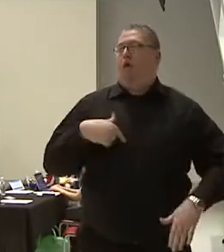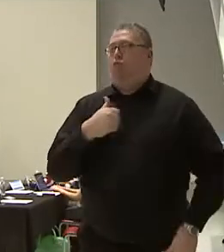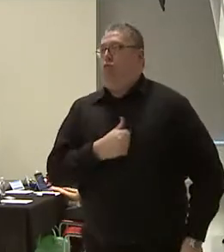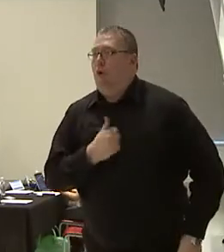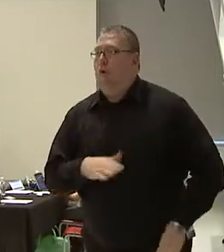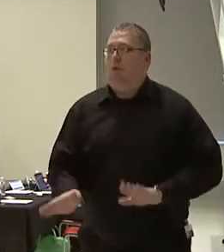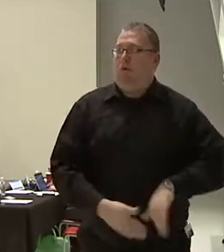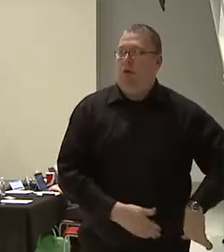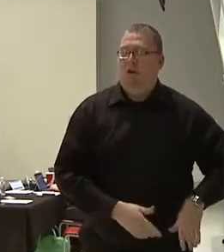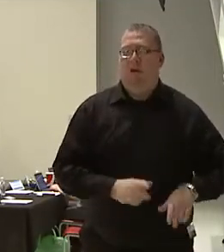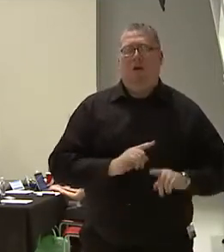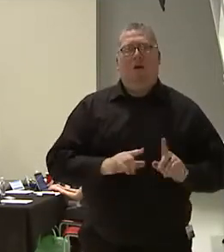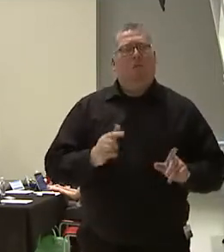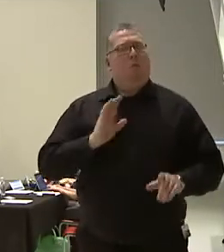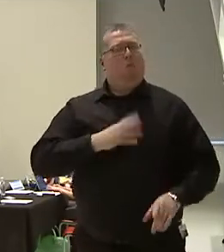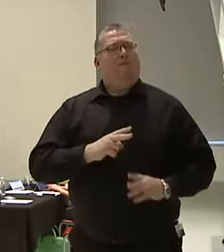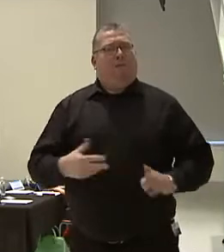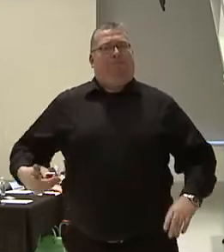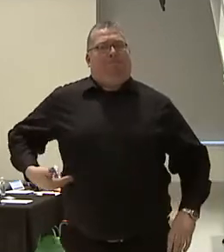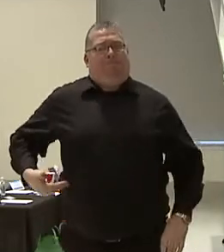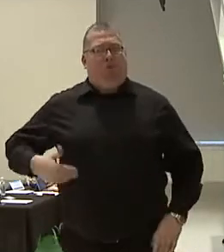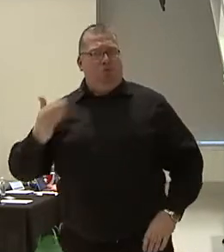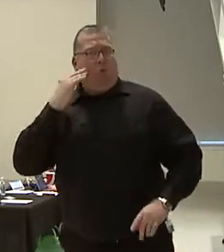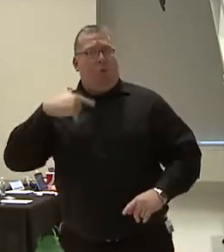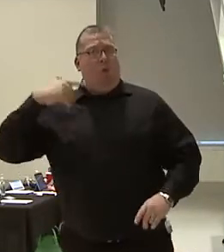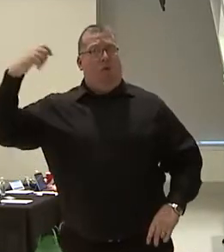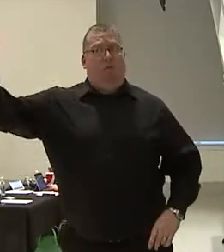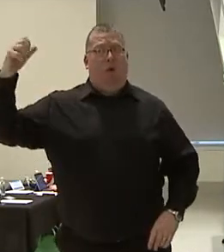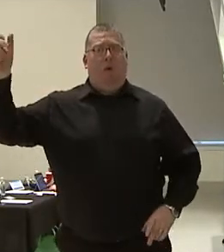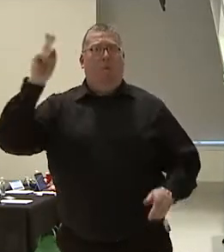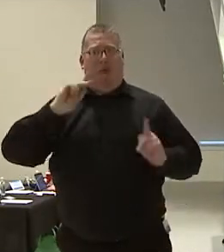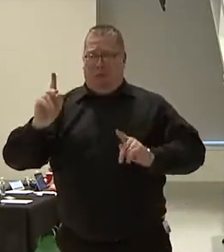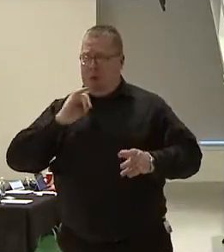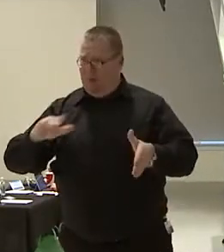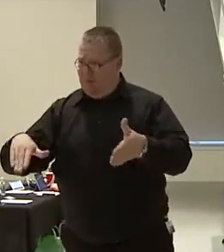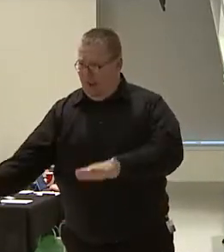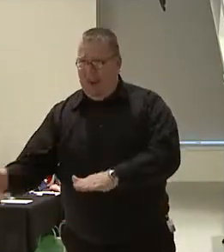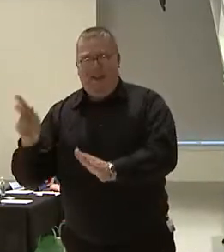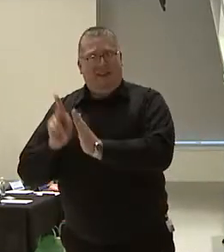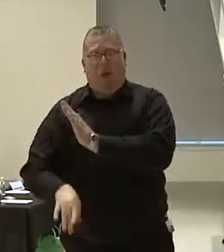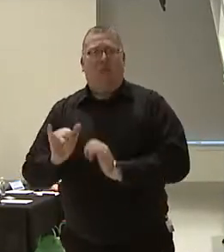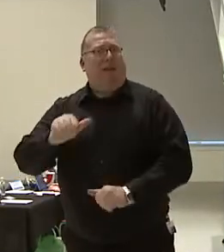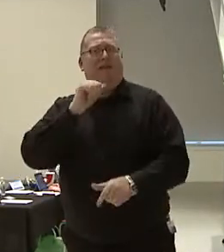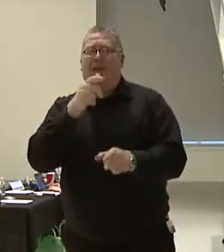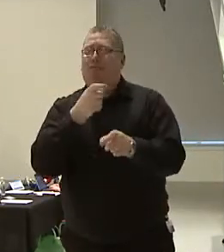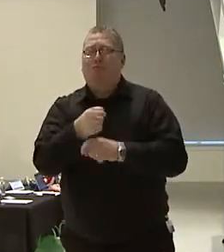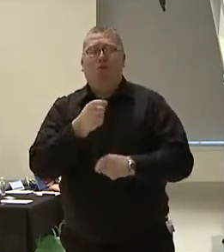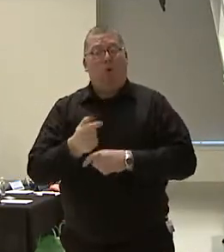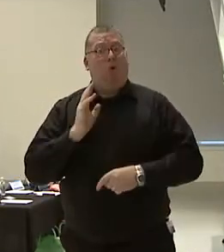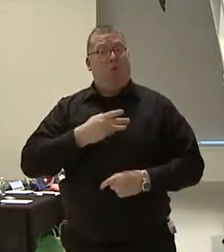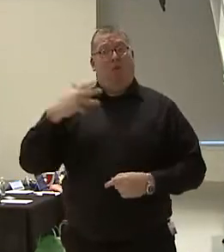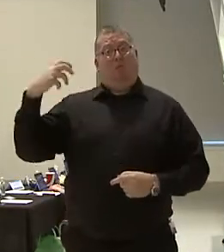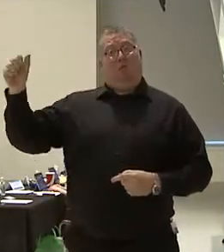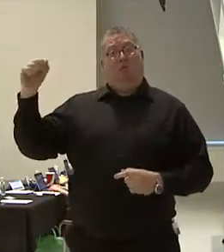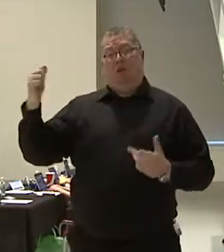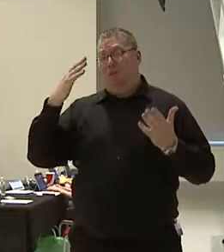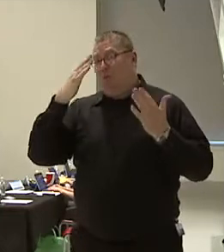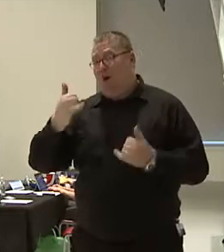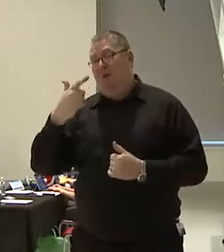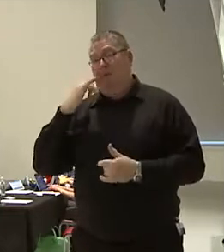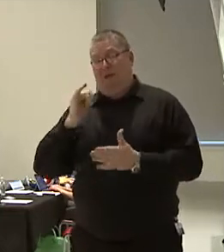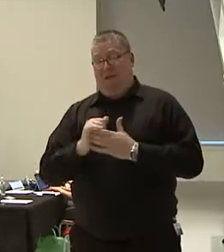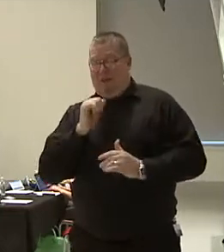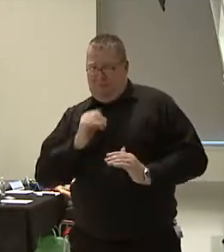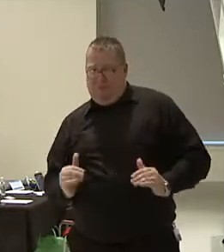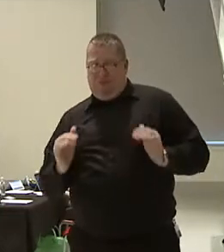it. But we are really conscious that we protest because people have been killed, and this is not a joke, right? And we protest because the injustice